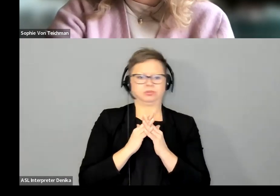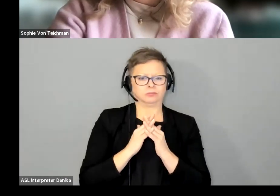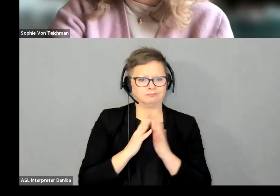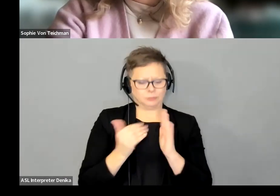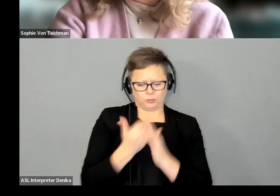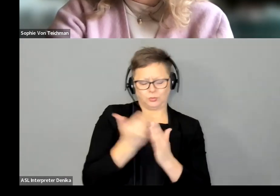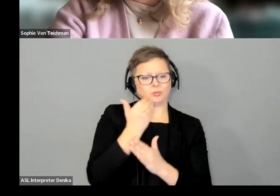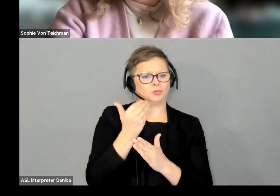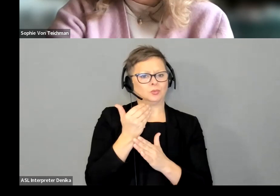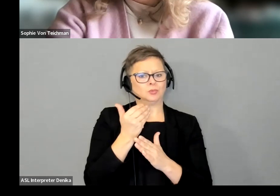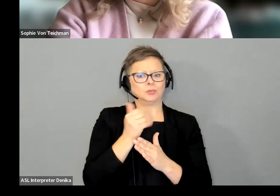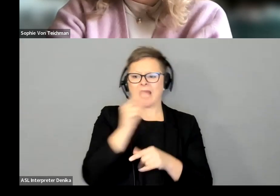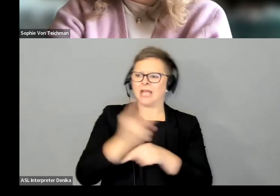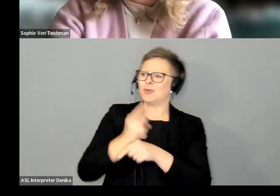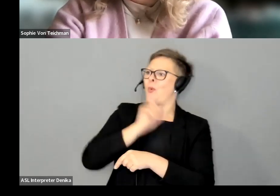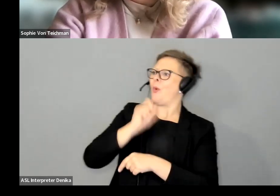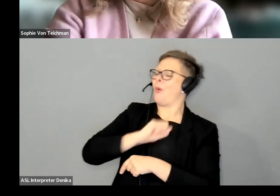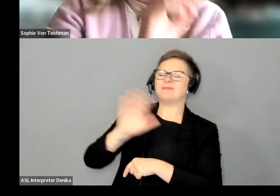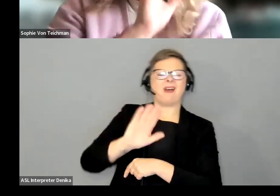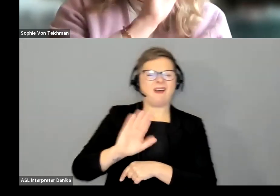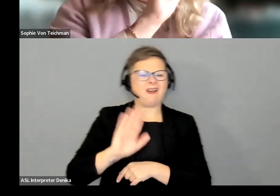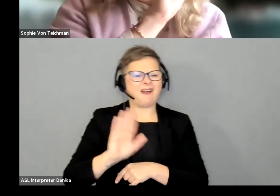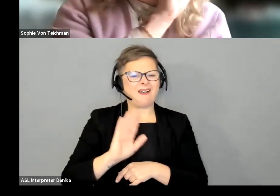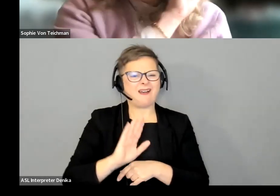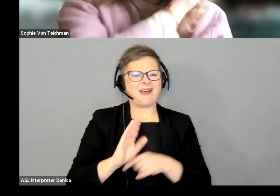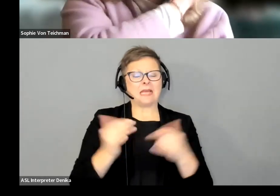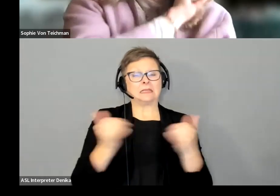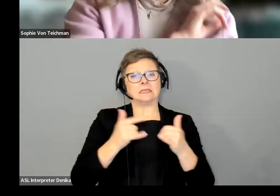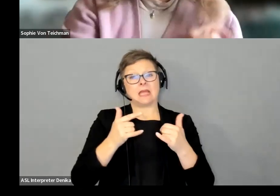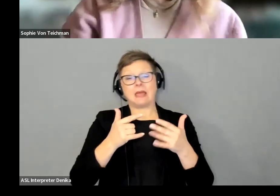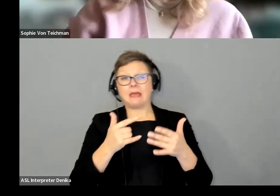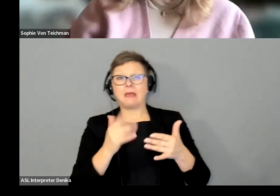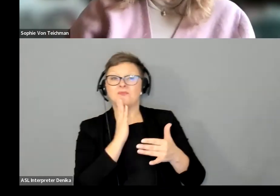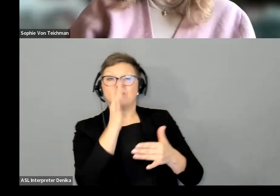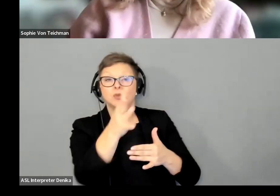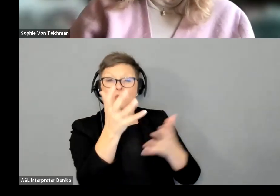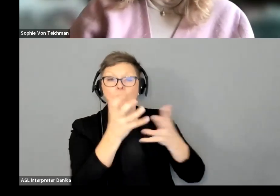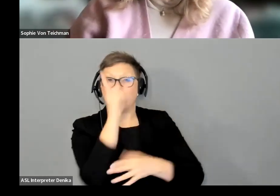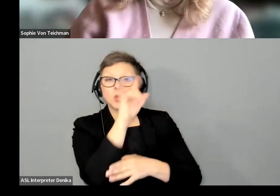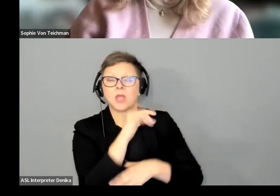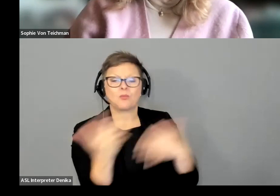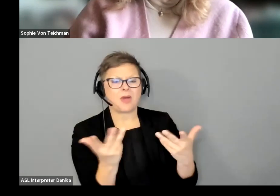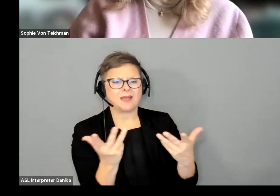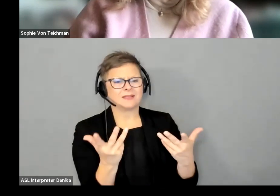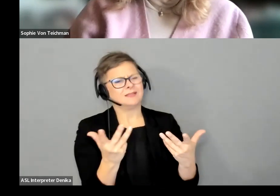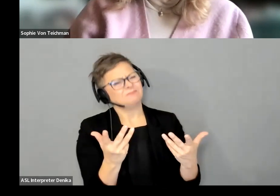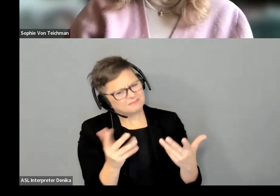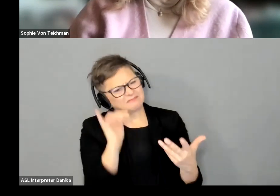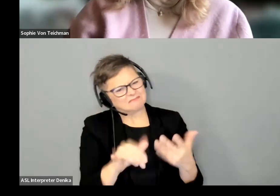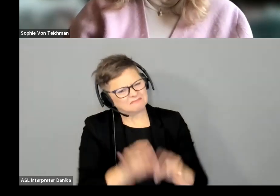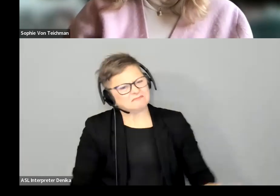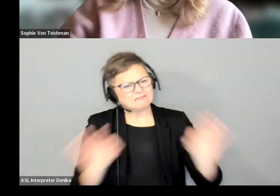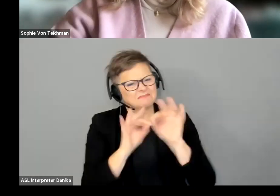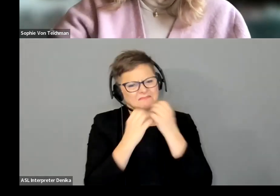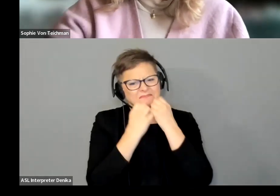we have today and what we'll have in the future, and be really open to, you know, what that could look